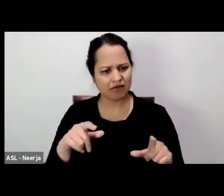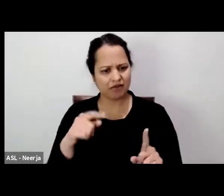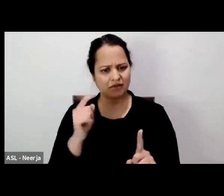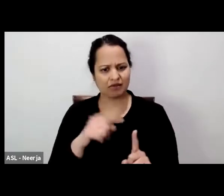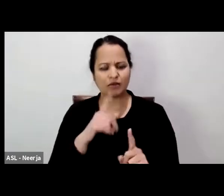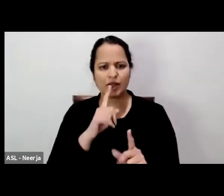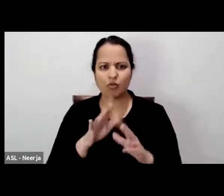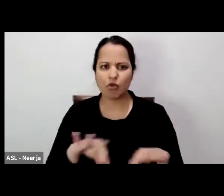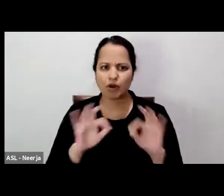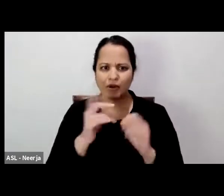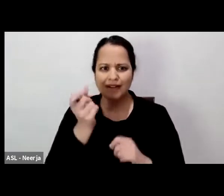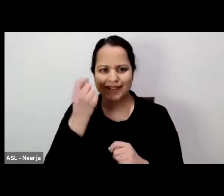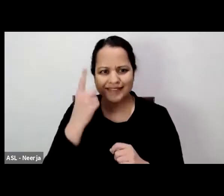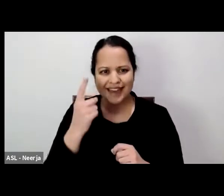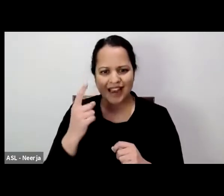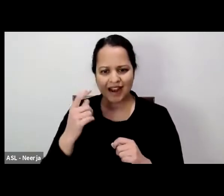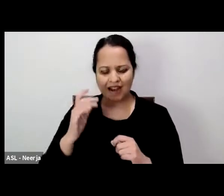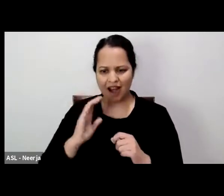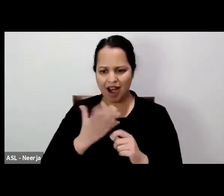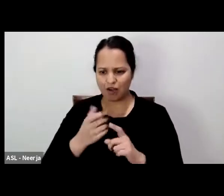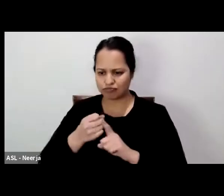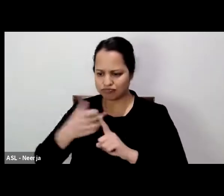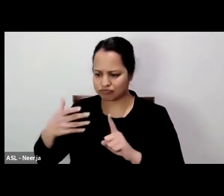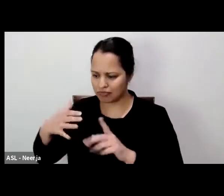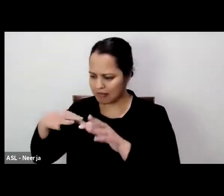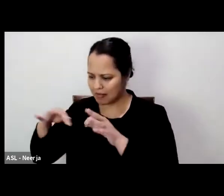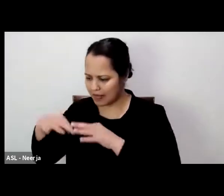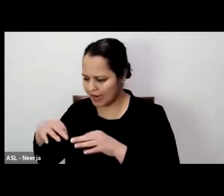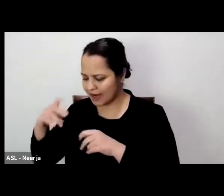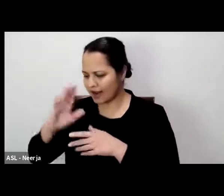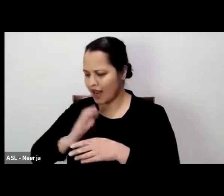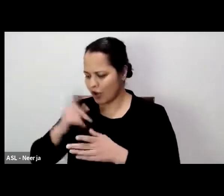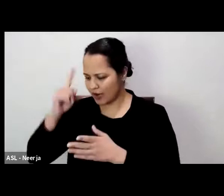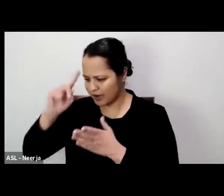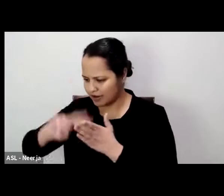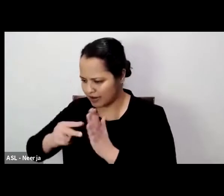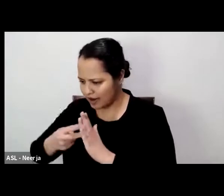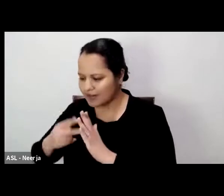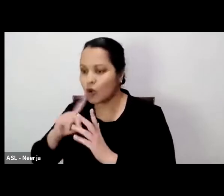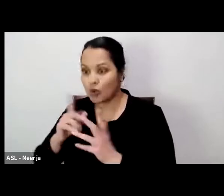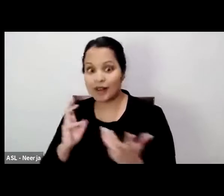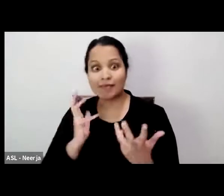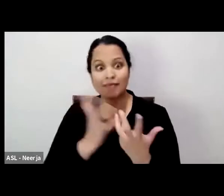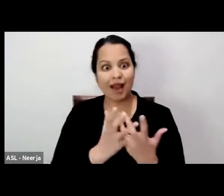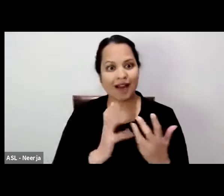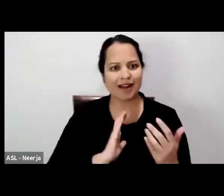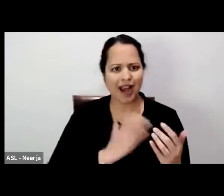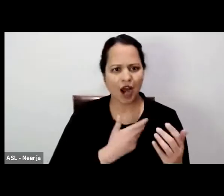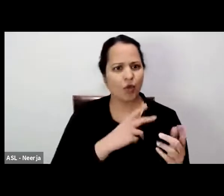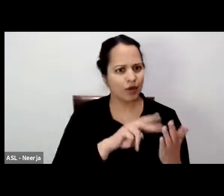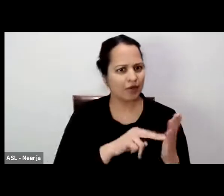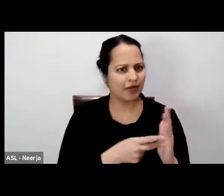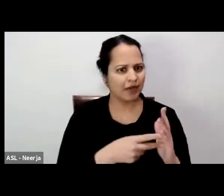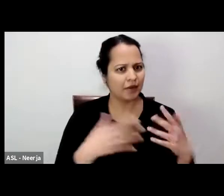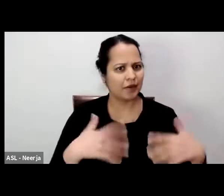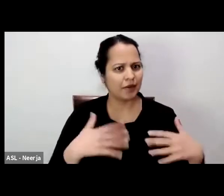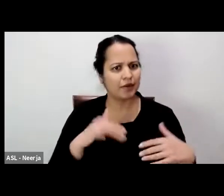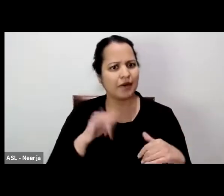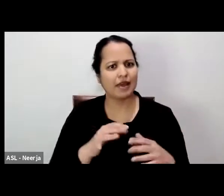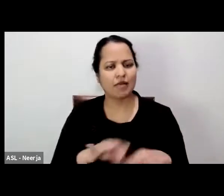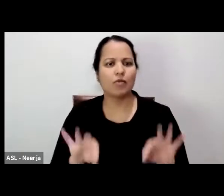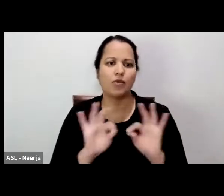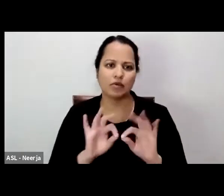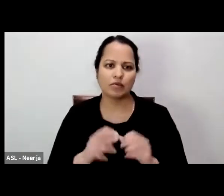we're explaining, and that intentionality is exactly what we mean, is very important. So for